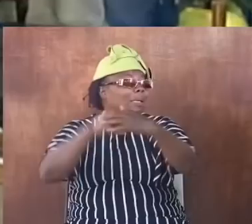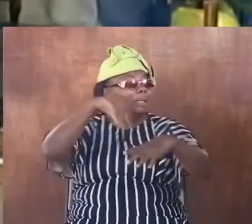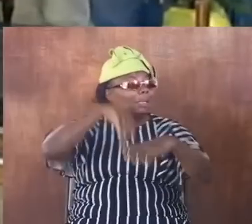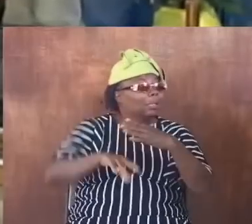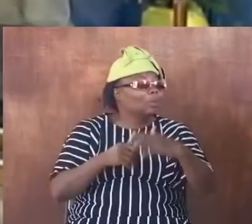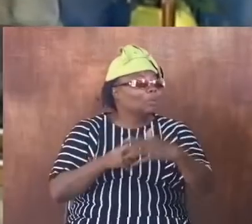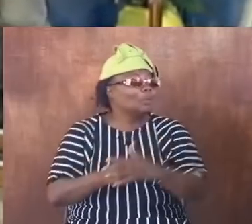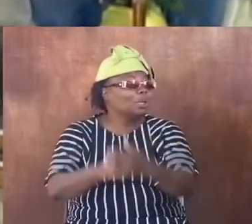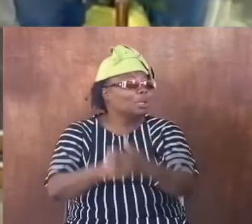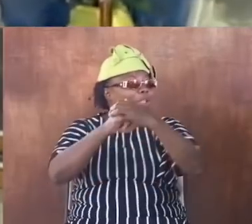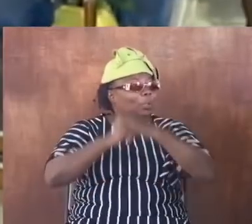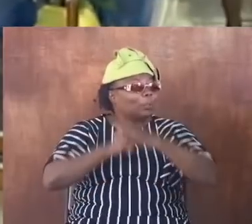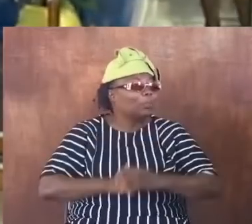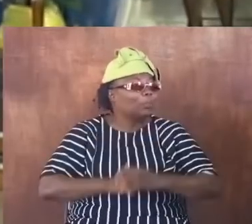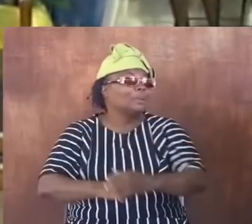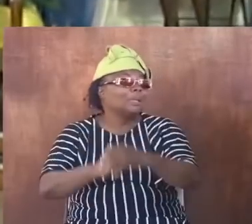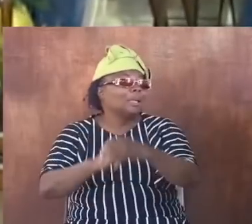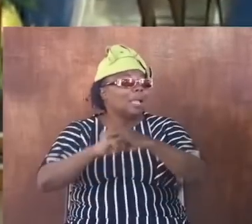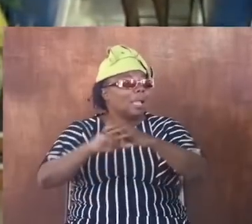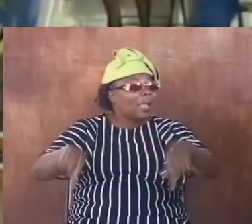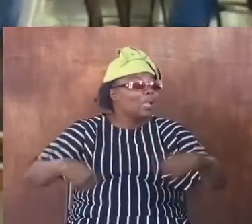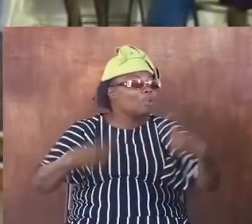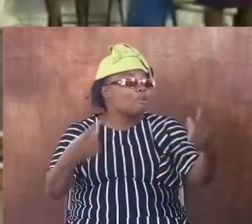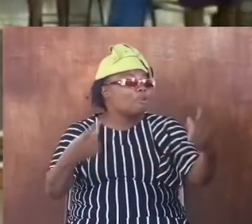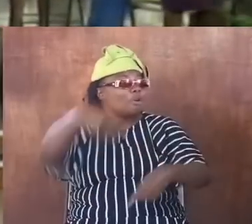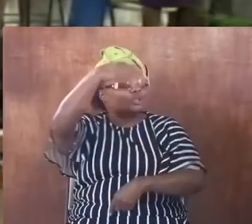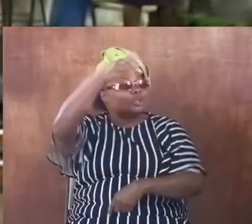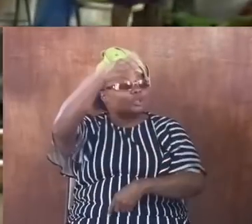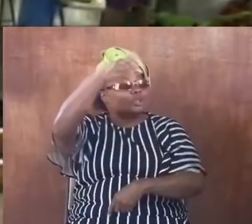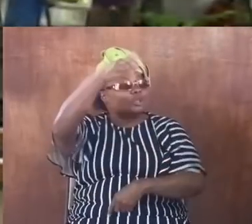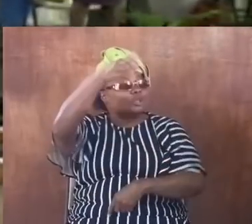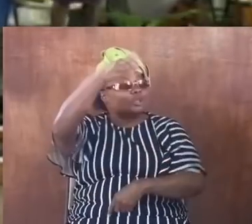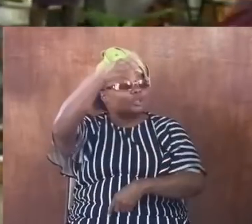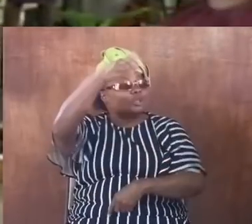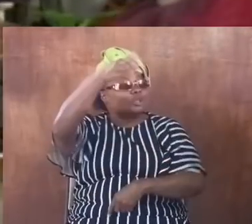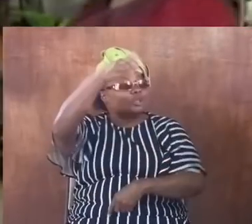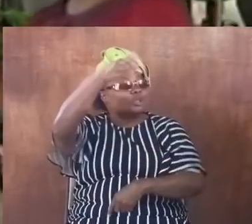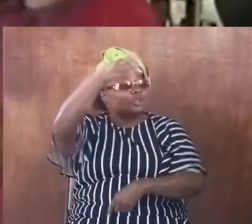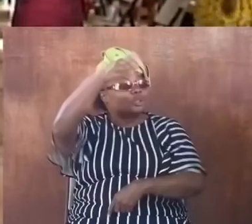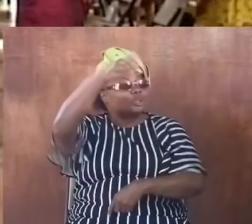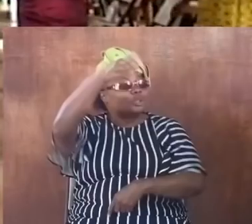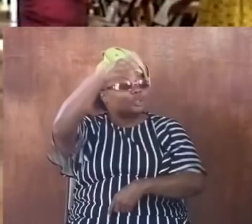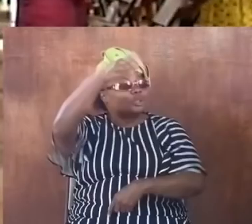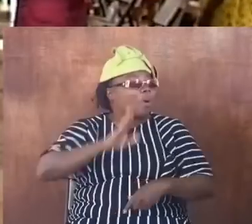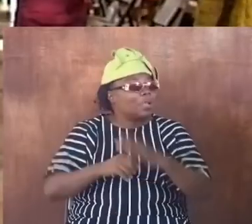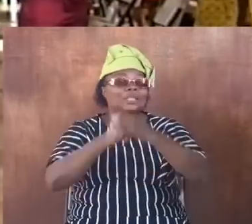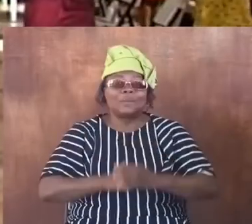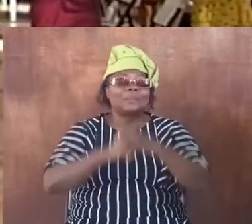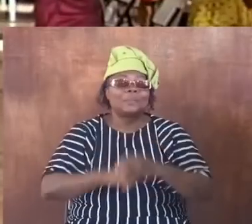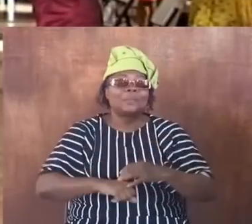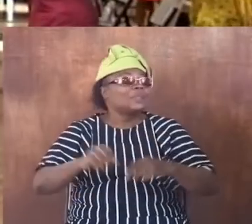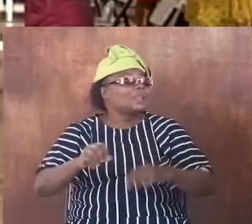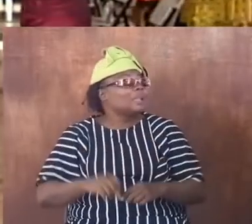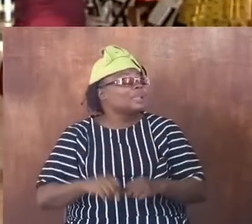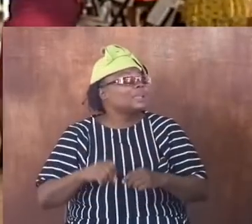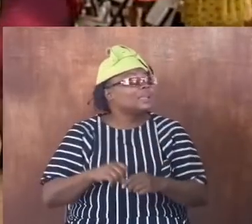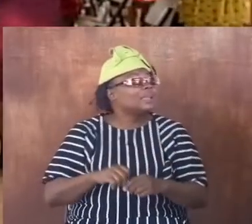Rejoicing, oh rejoicing, oh yes I know I'm on my way, rejoicing,